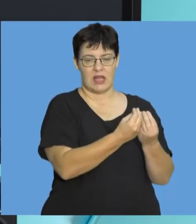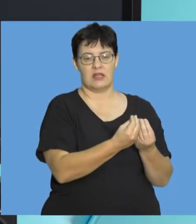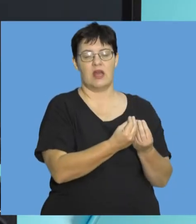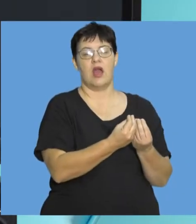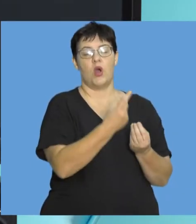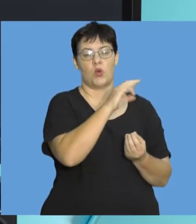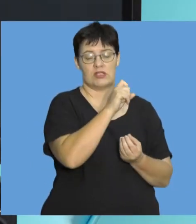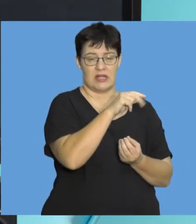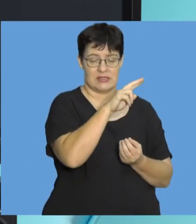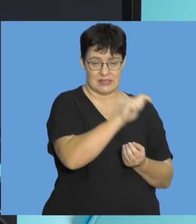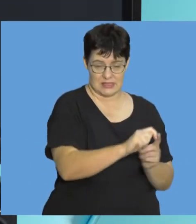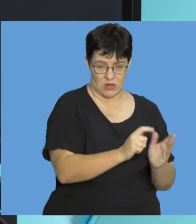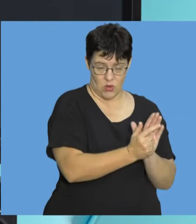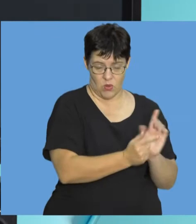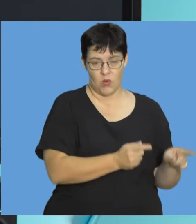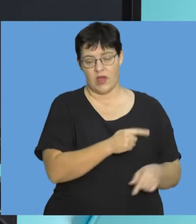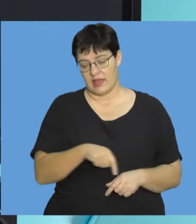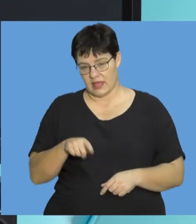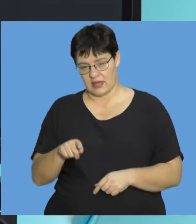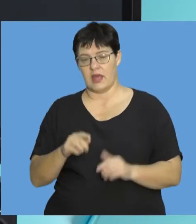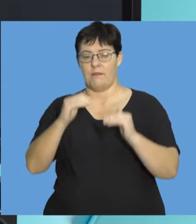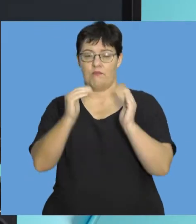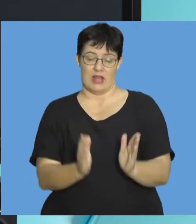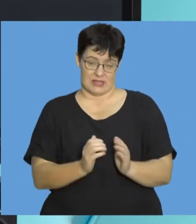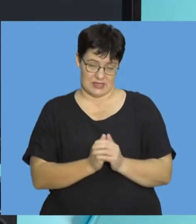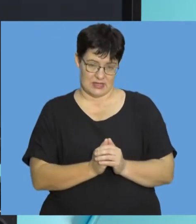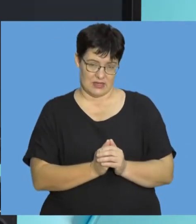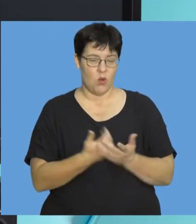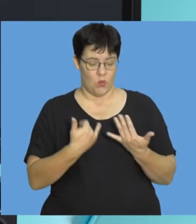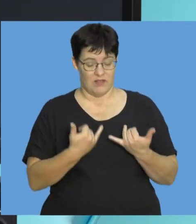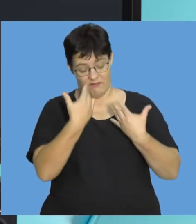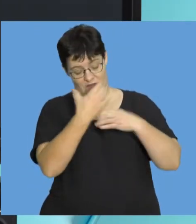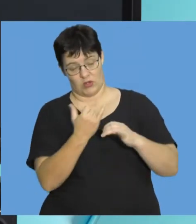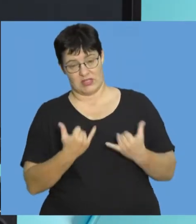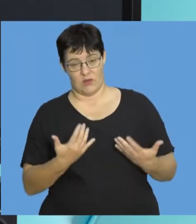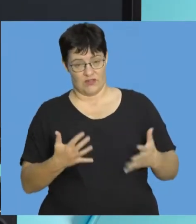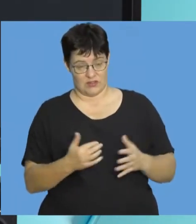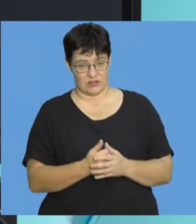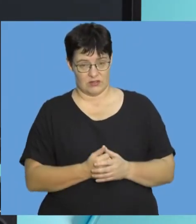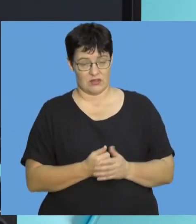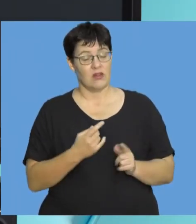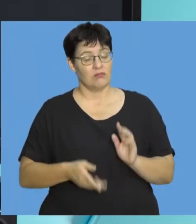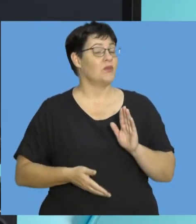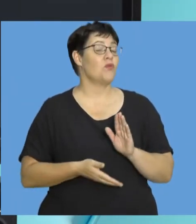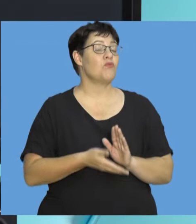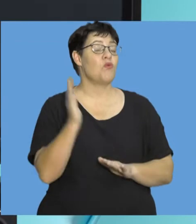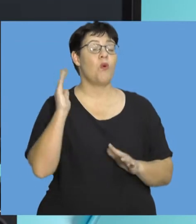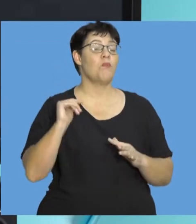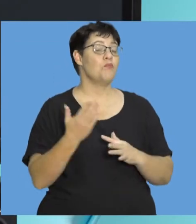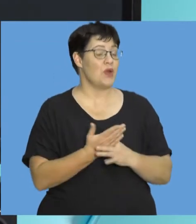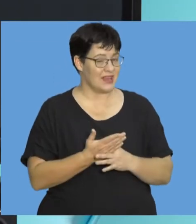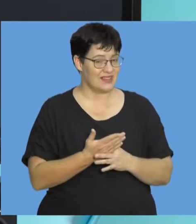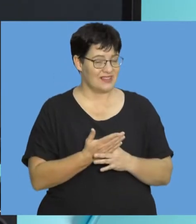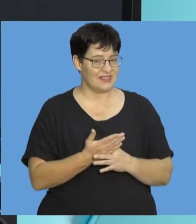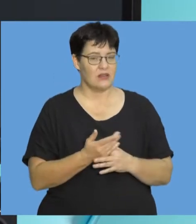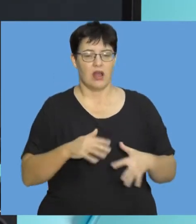and the quotient law. And also it will then be the law of brackets that we just did now. From me to you, let's just